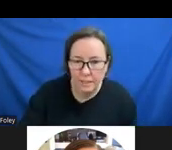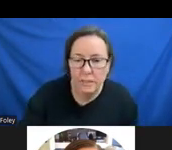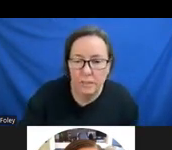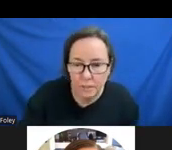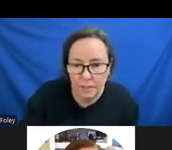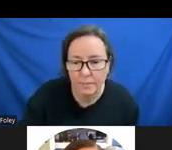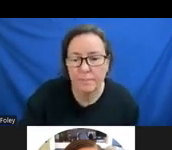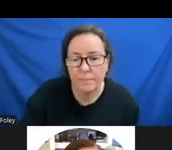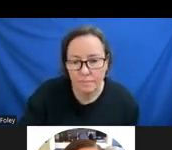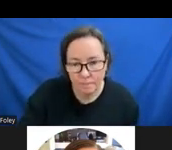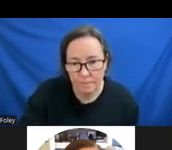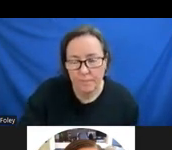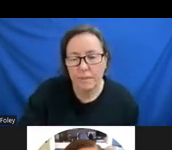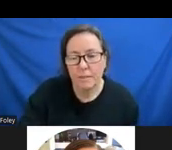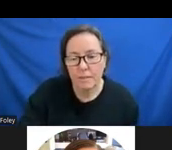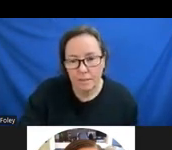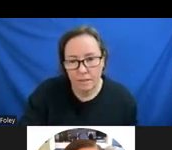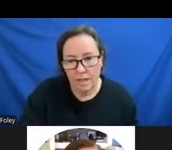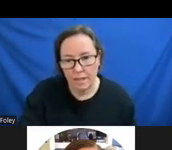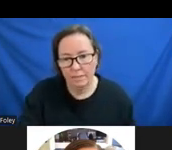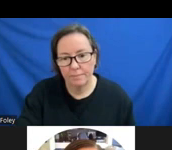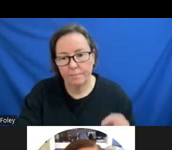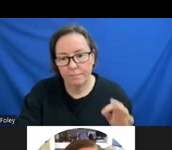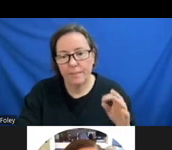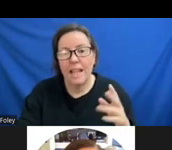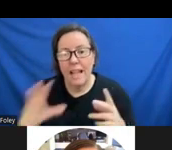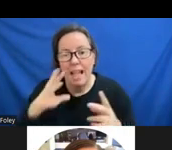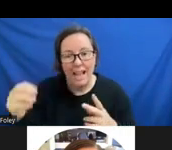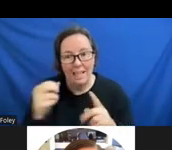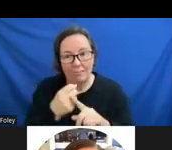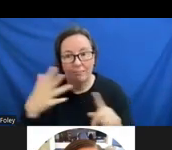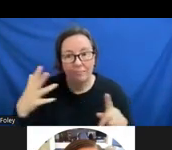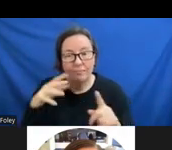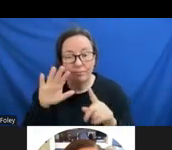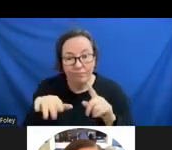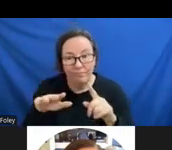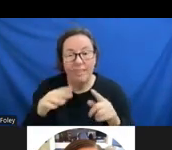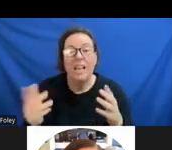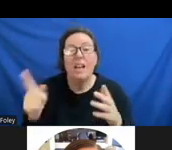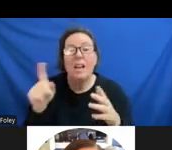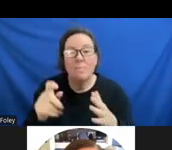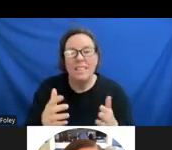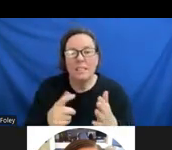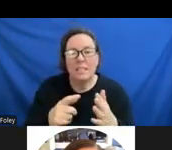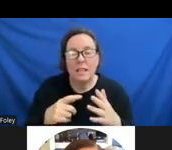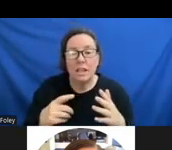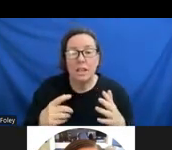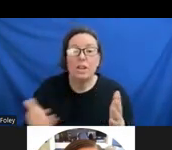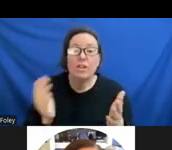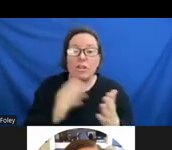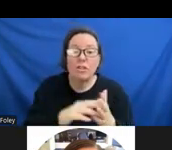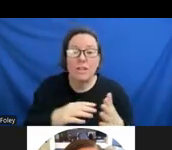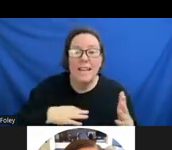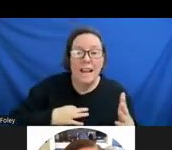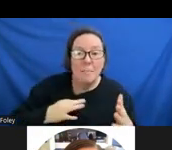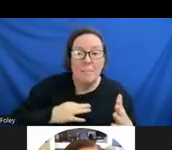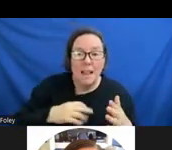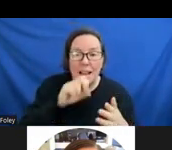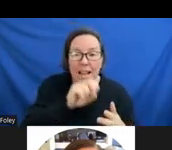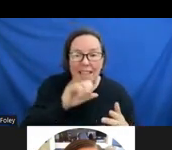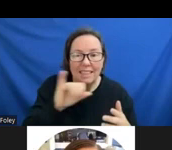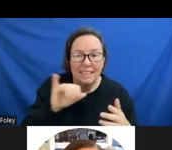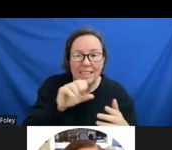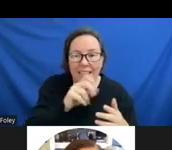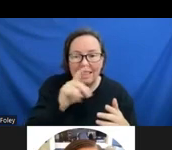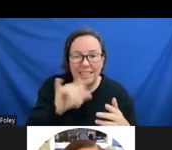I see. Okay. Okay. Got And it. they make you reapply for Social Security every year.